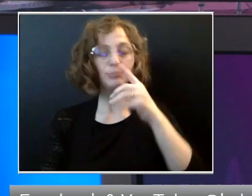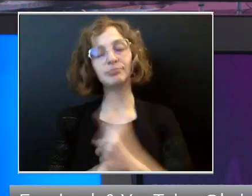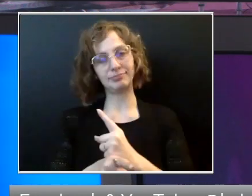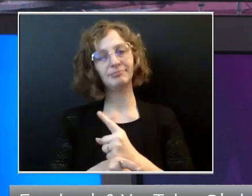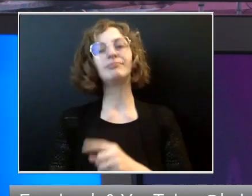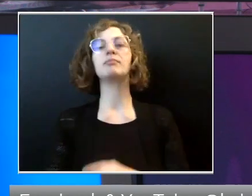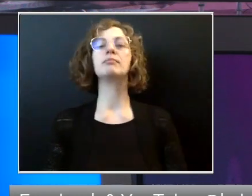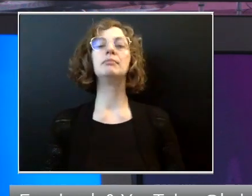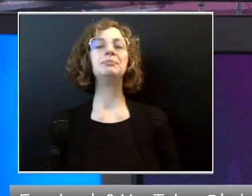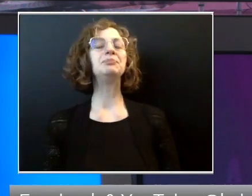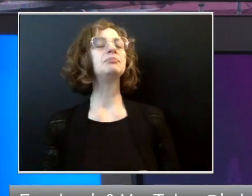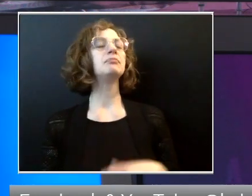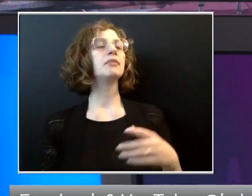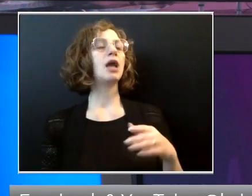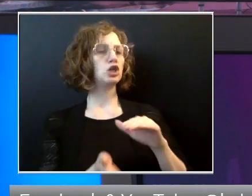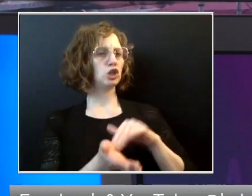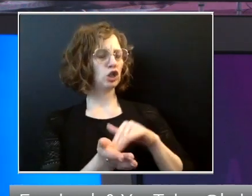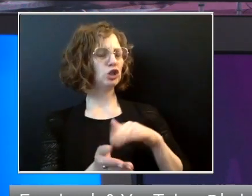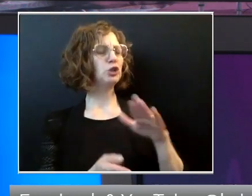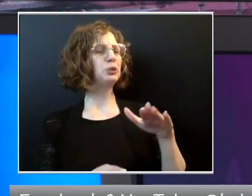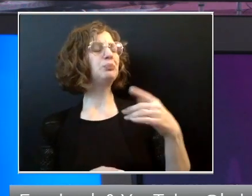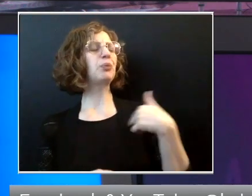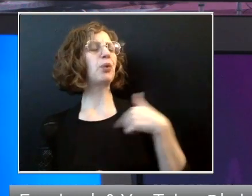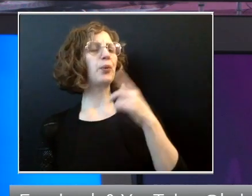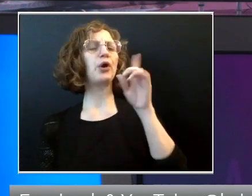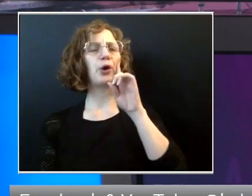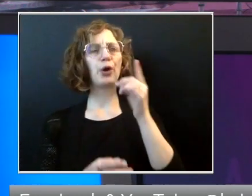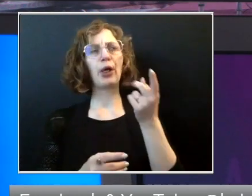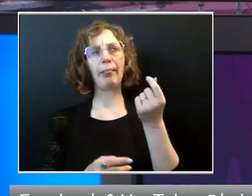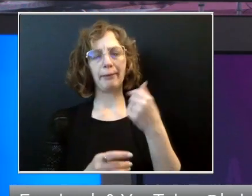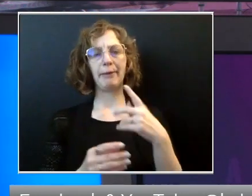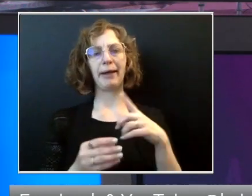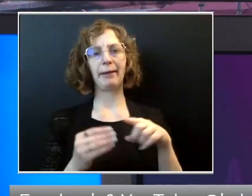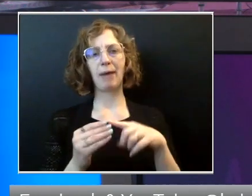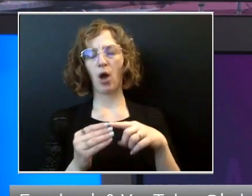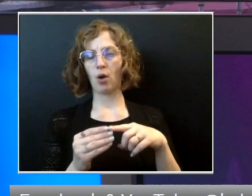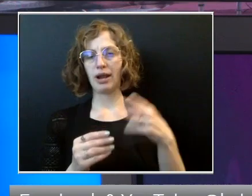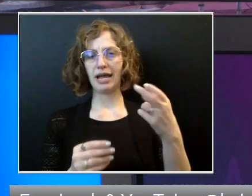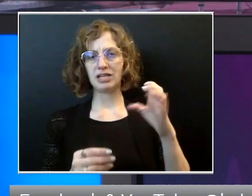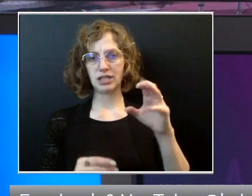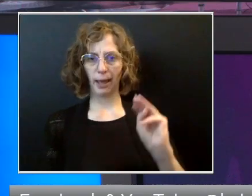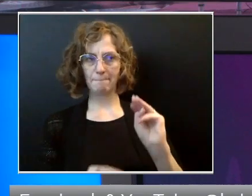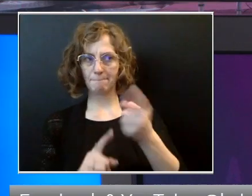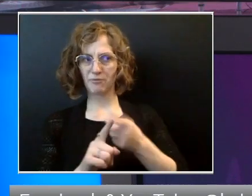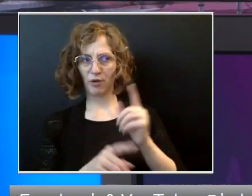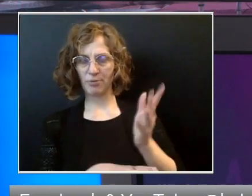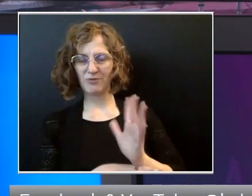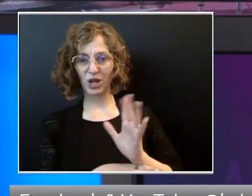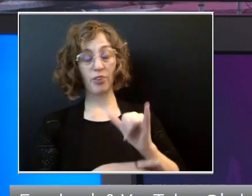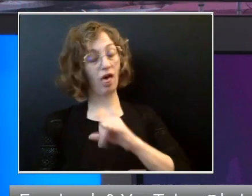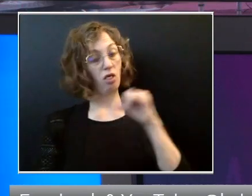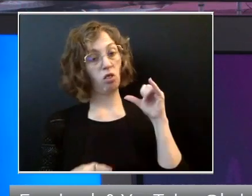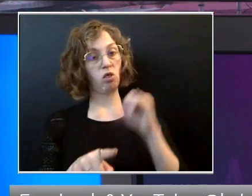what hypertrophic cardiomyopathy is. Big word. How else might you explain it?